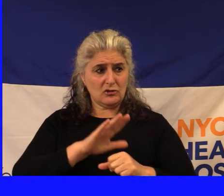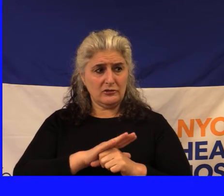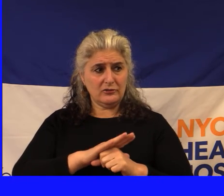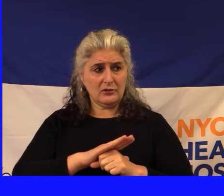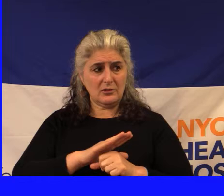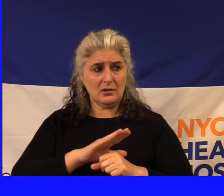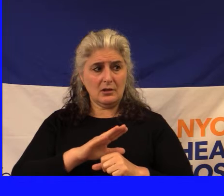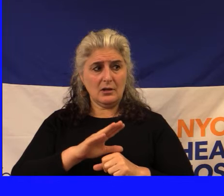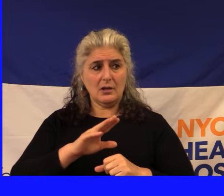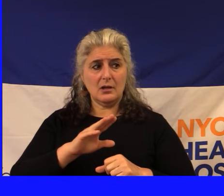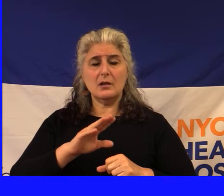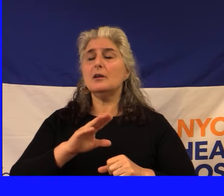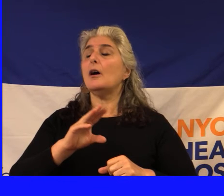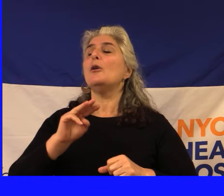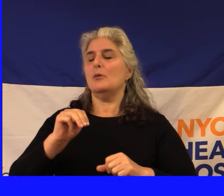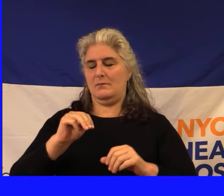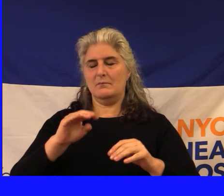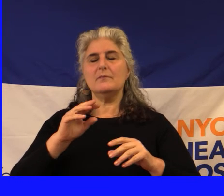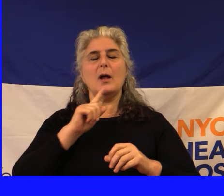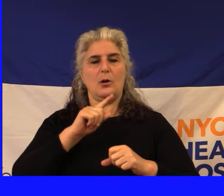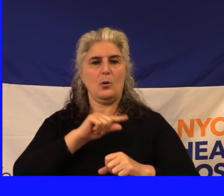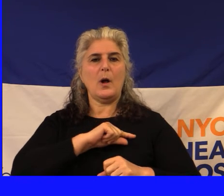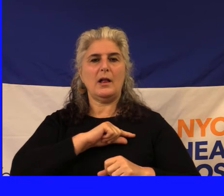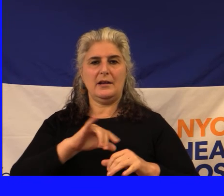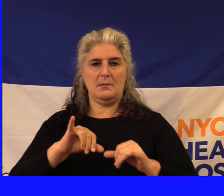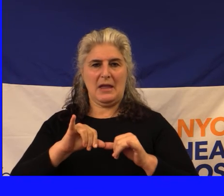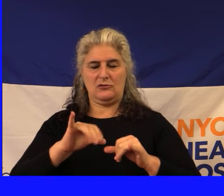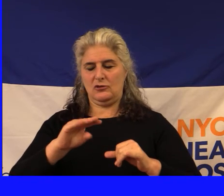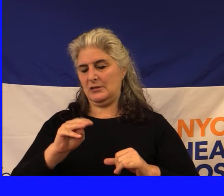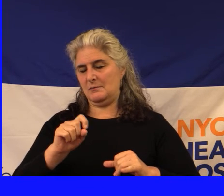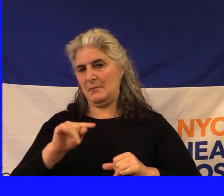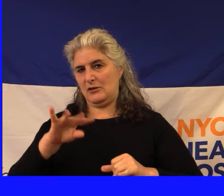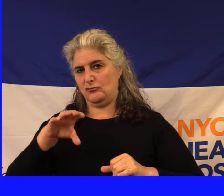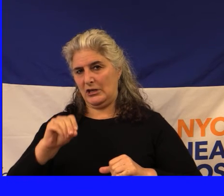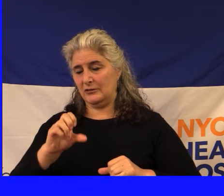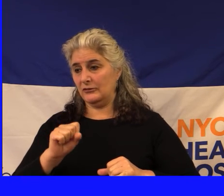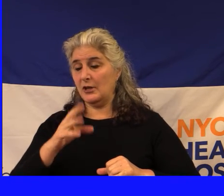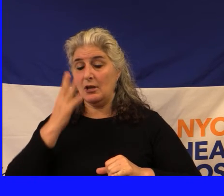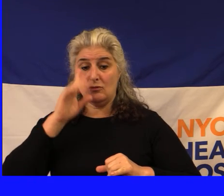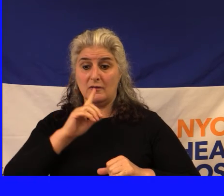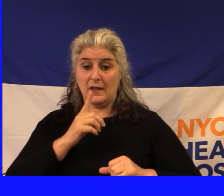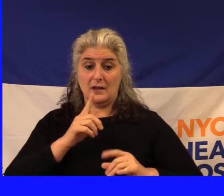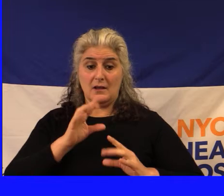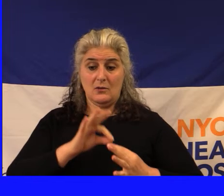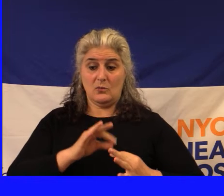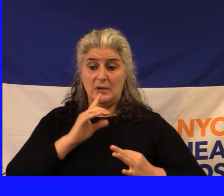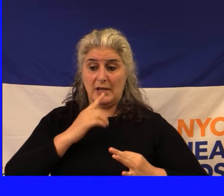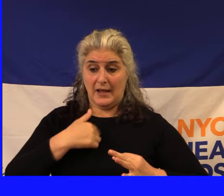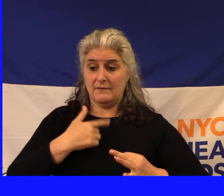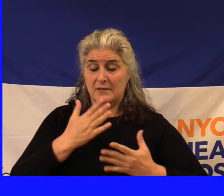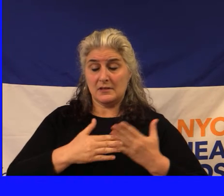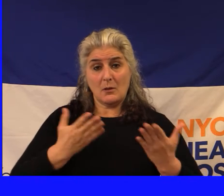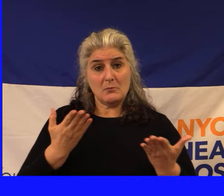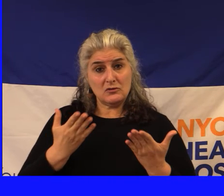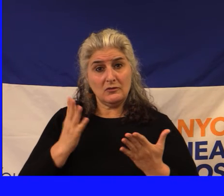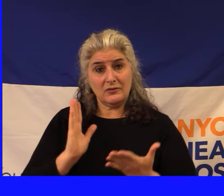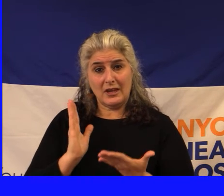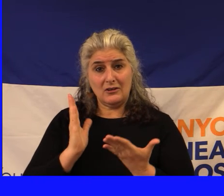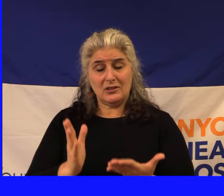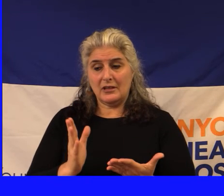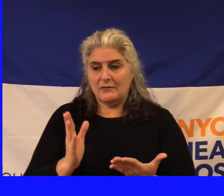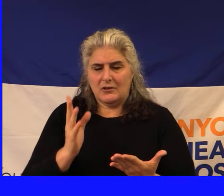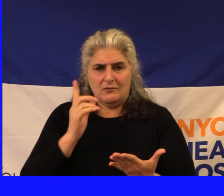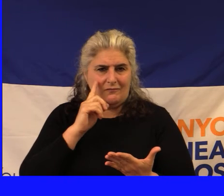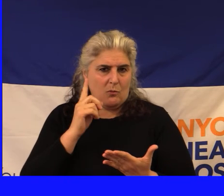the managed care side, we definitely provide a lot of correction because there are services that are delivered that for whatever reason don't